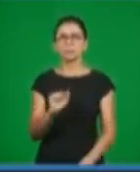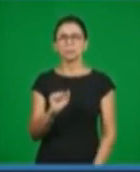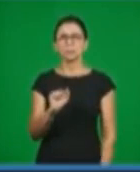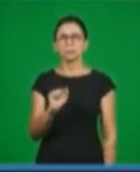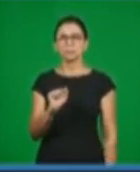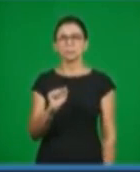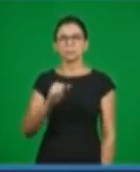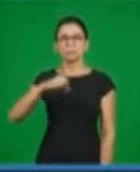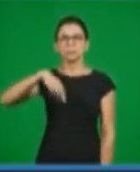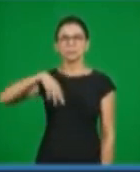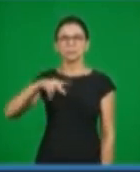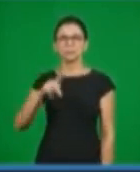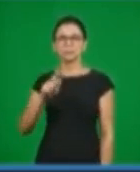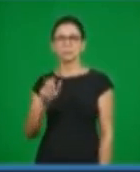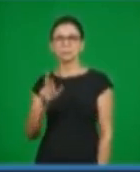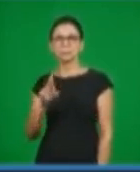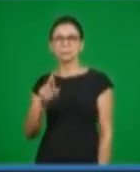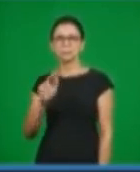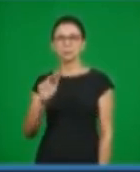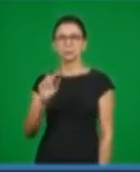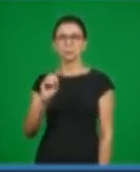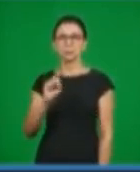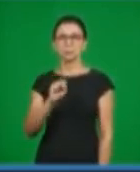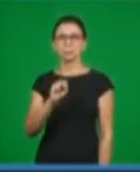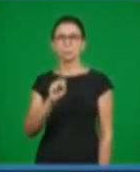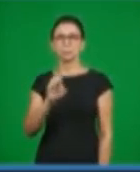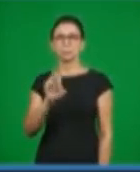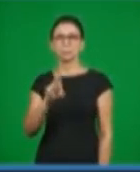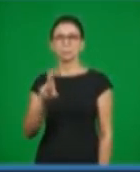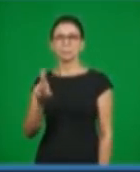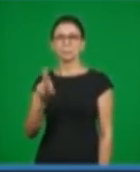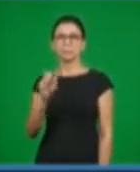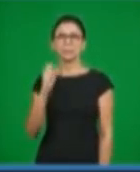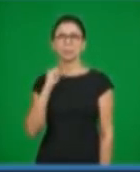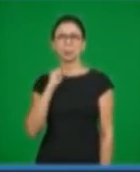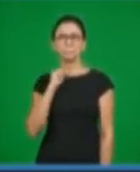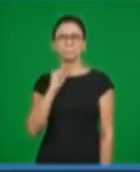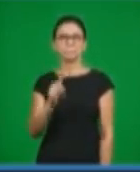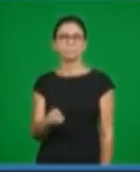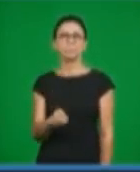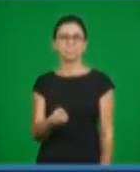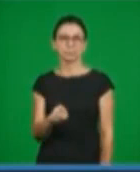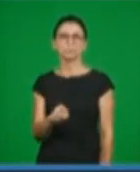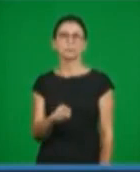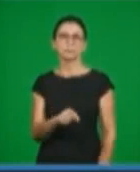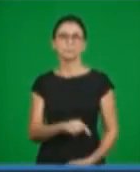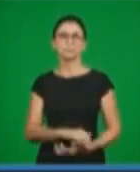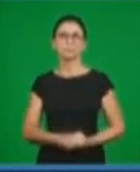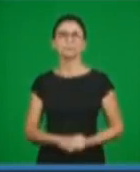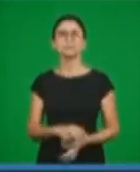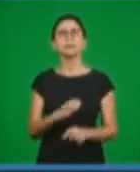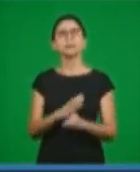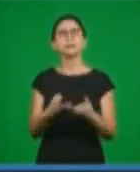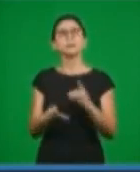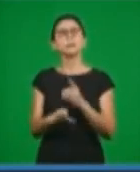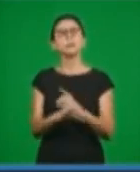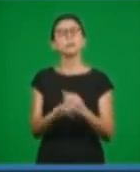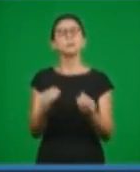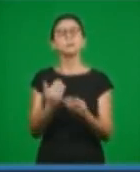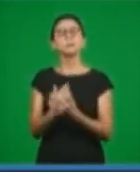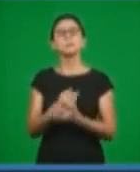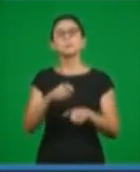rural part. It was Pompano da Serra in the state of Minas Gerais too. And the